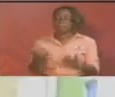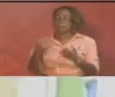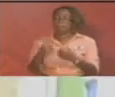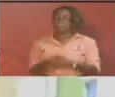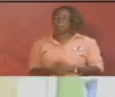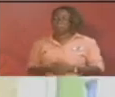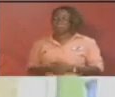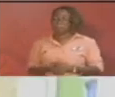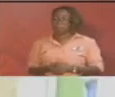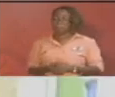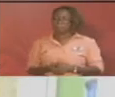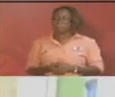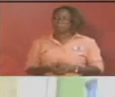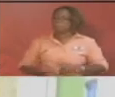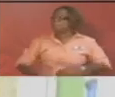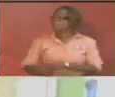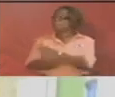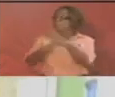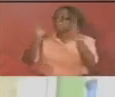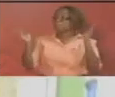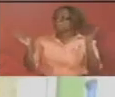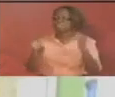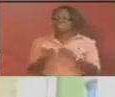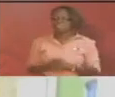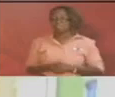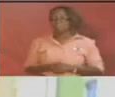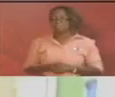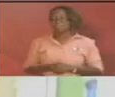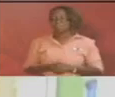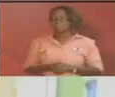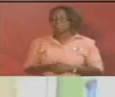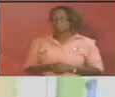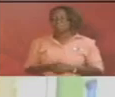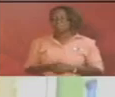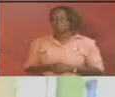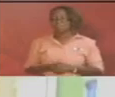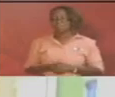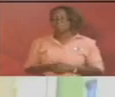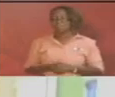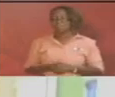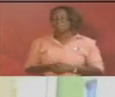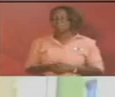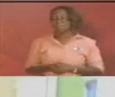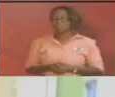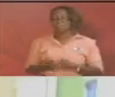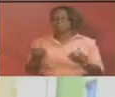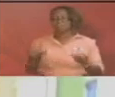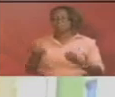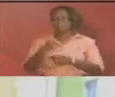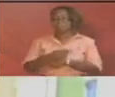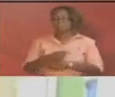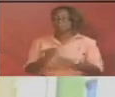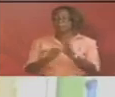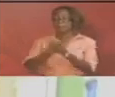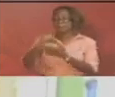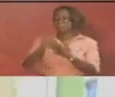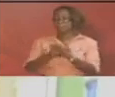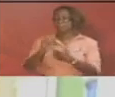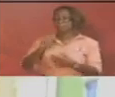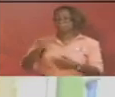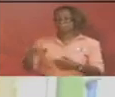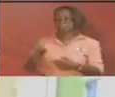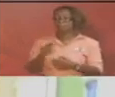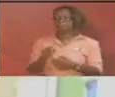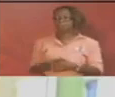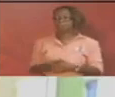Hi, good morning. Renessa Cutting, TV6 News. Today is March 22nd, and I know the Prime Minister had indicated that